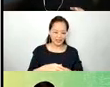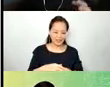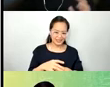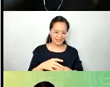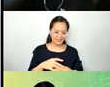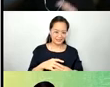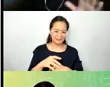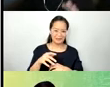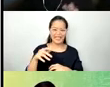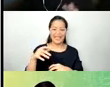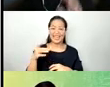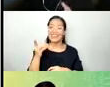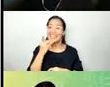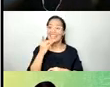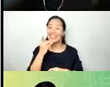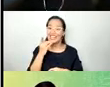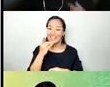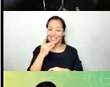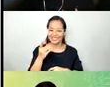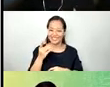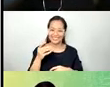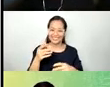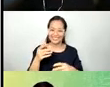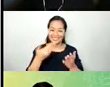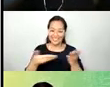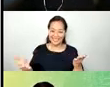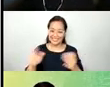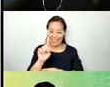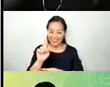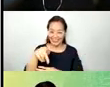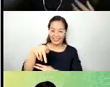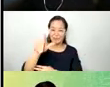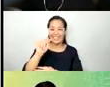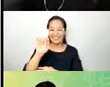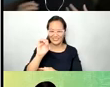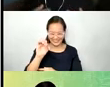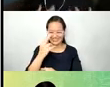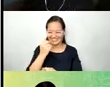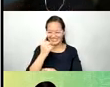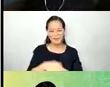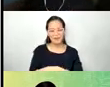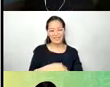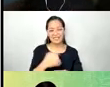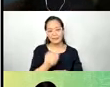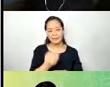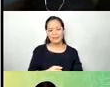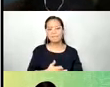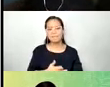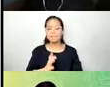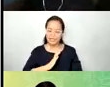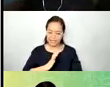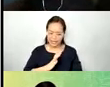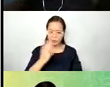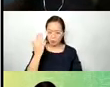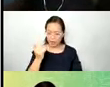Si Plato. Favorite dinnerware ko. Okay? He said, "Be kind, for everyone you meet is fighting a